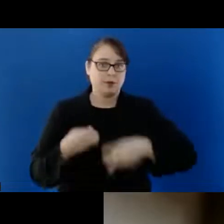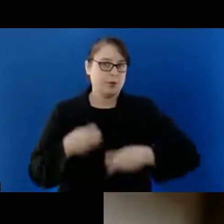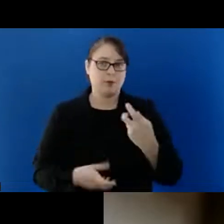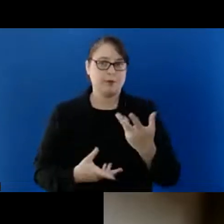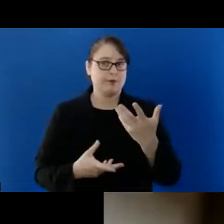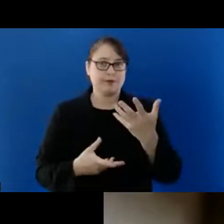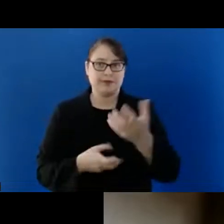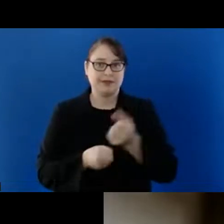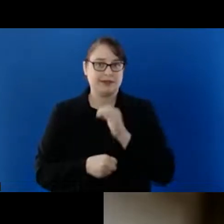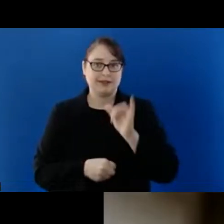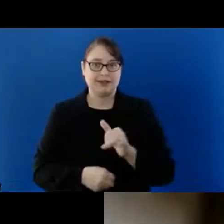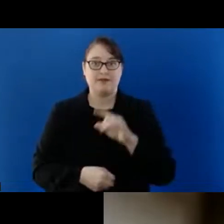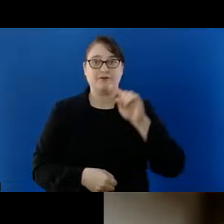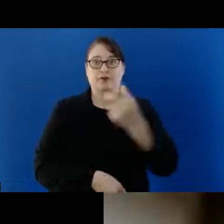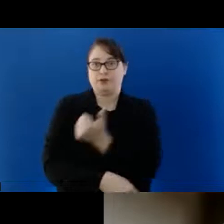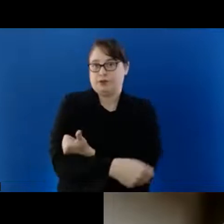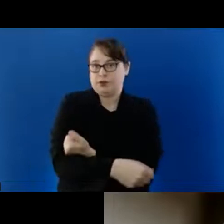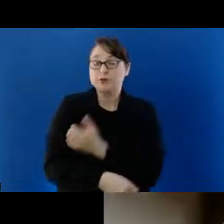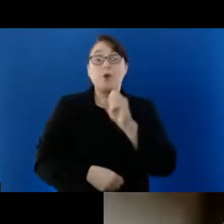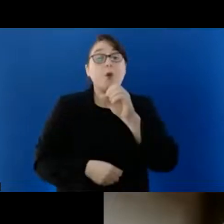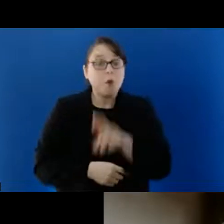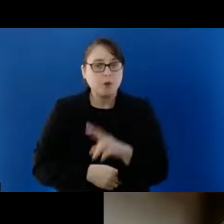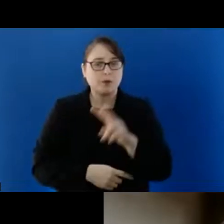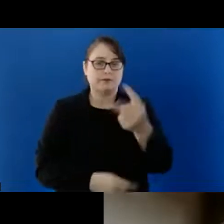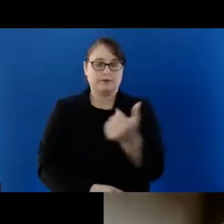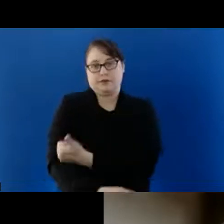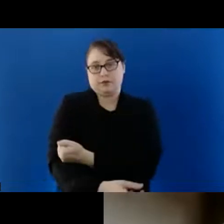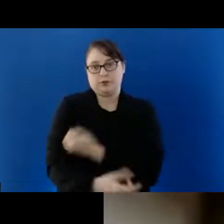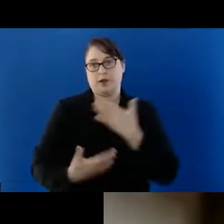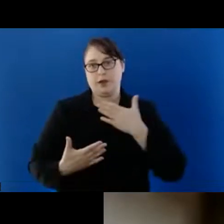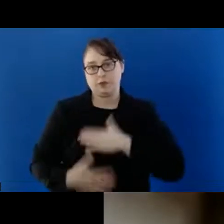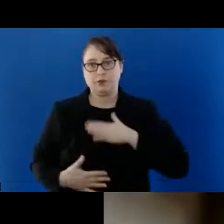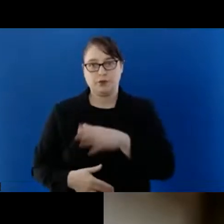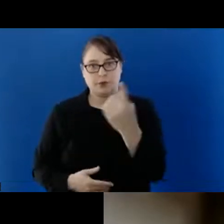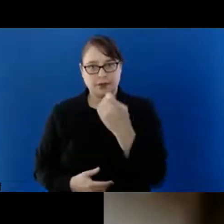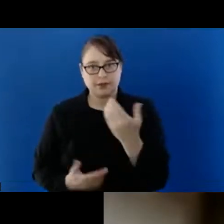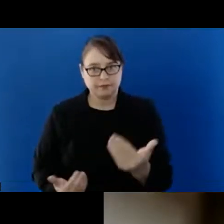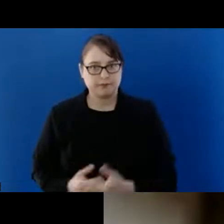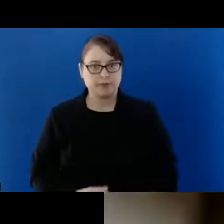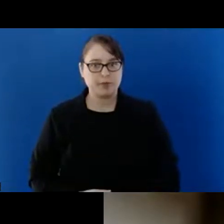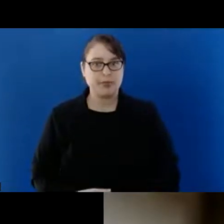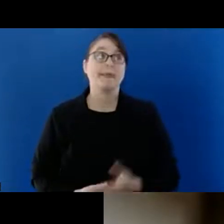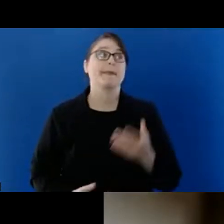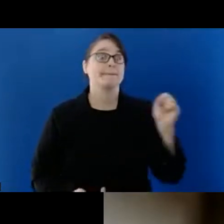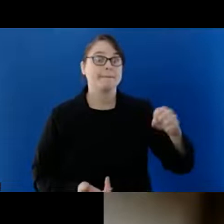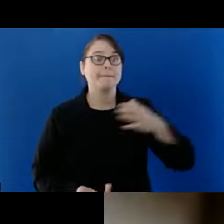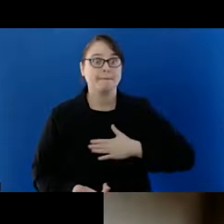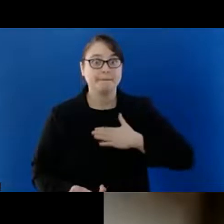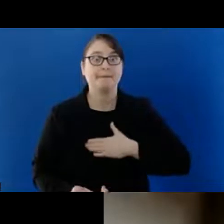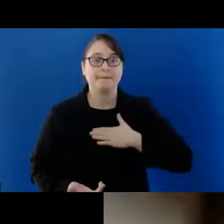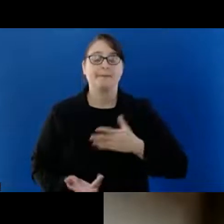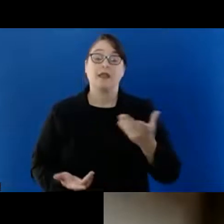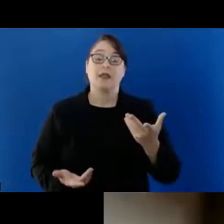even the first dose, but it especially shouldn't be a problem getting the second dose. So I appreciate your question. Yes, please, please, please. And then just to make